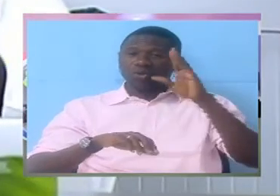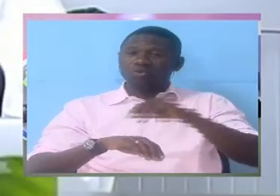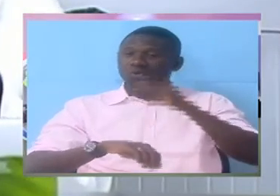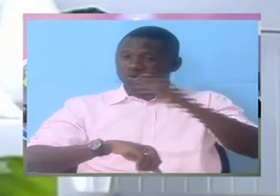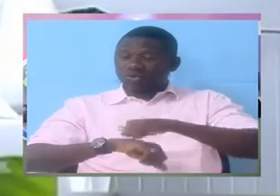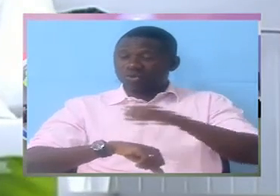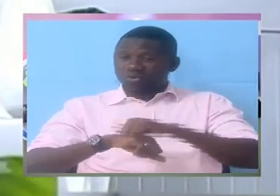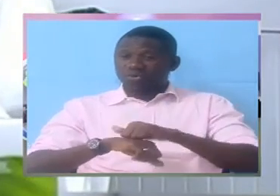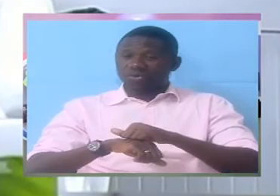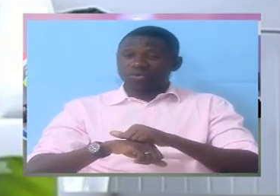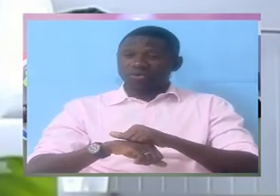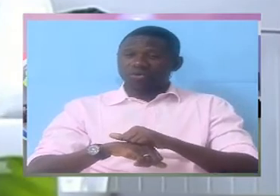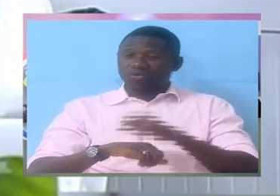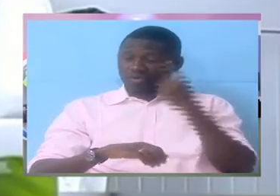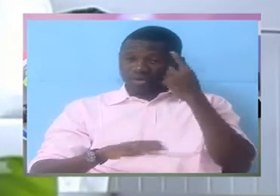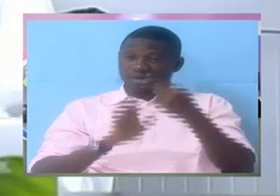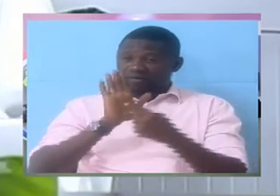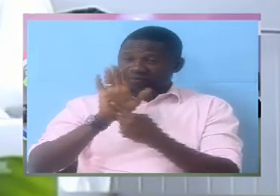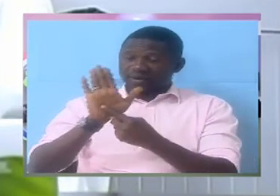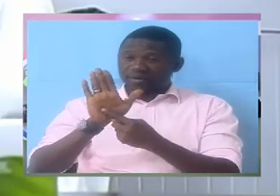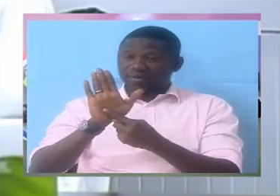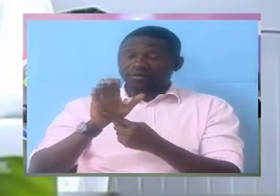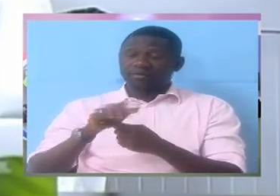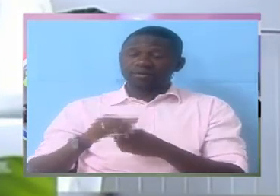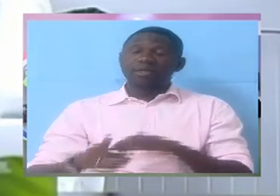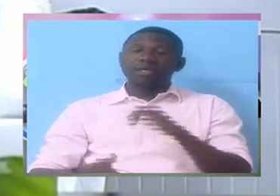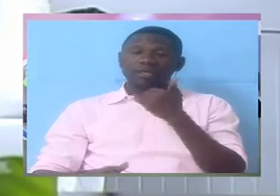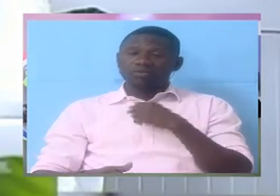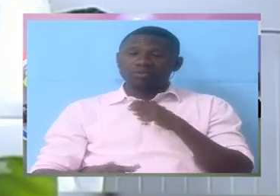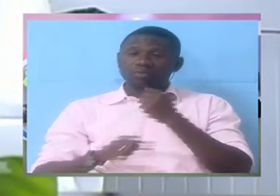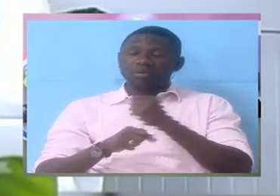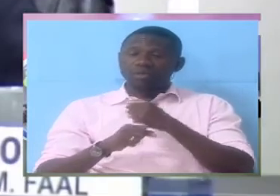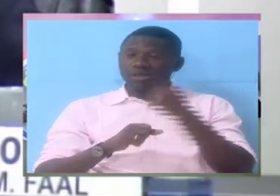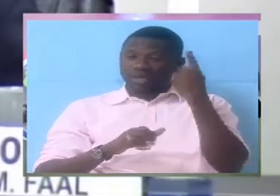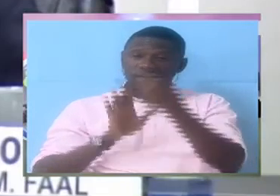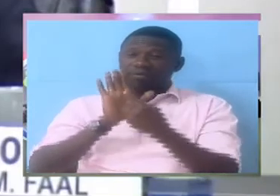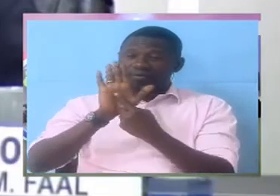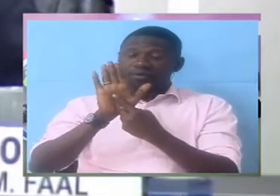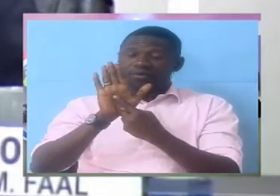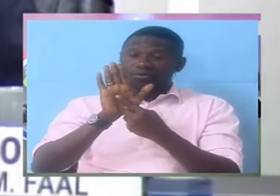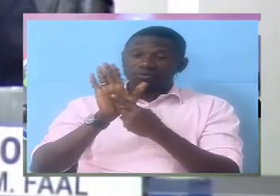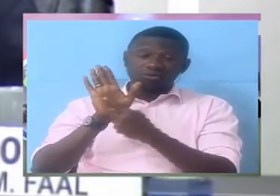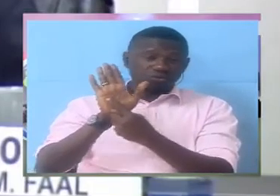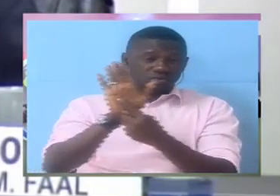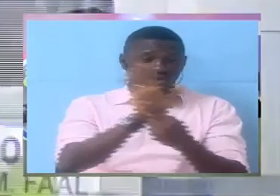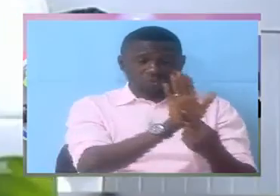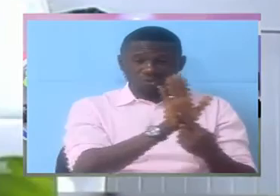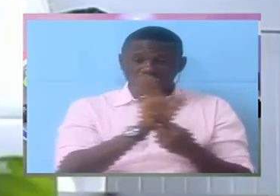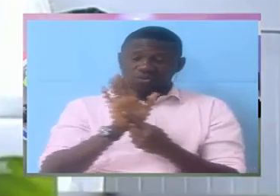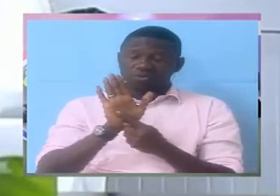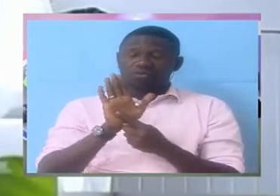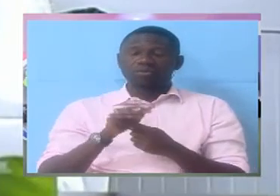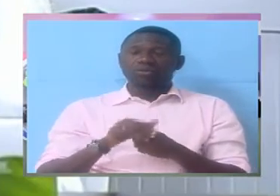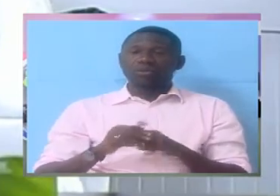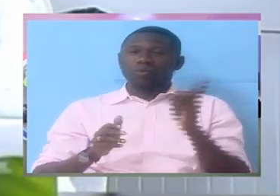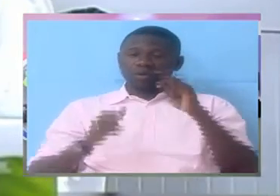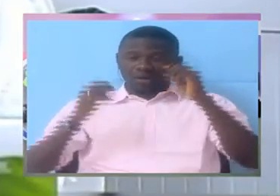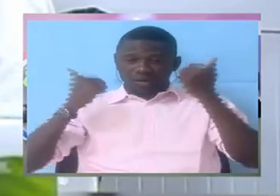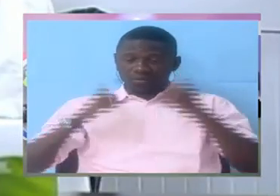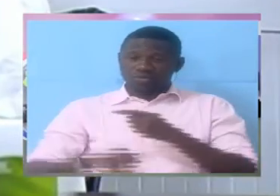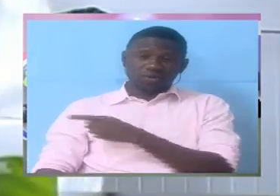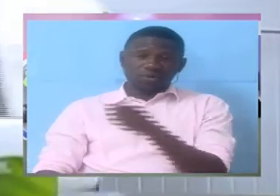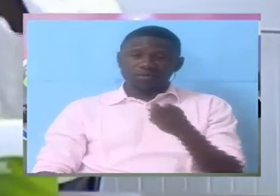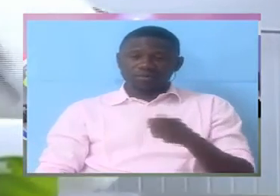Identification parade. Identification parade we organized. And what happened to them? They are